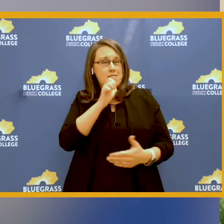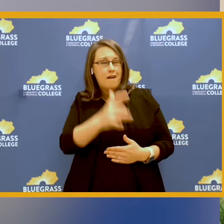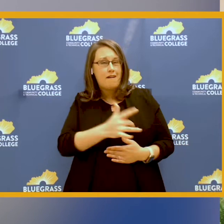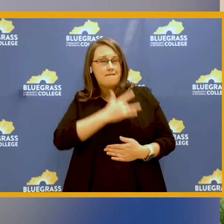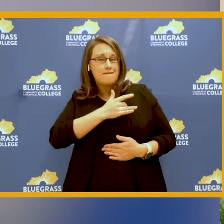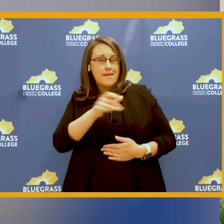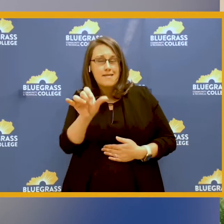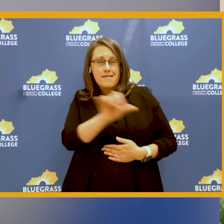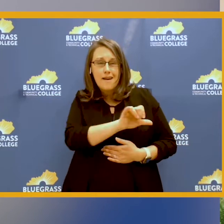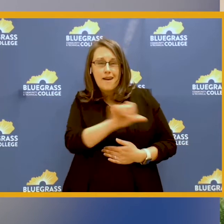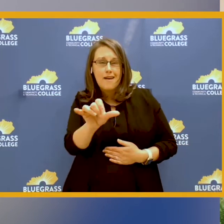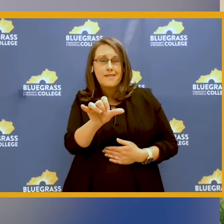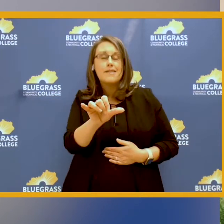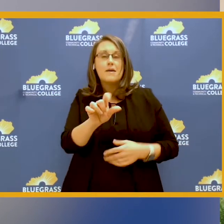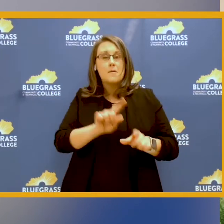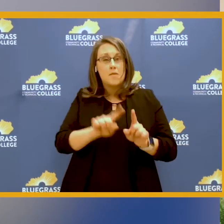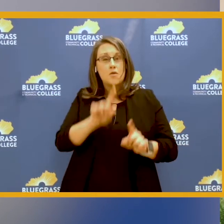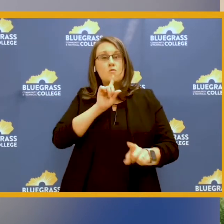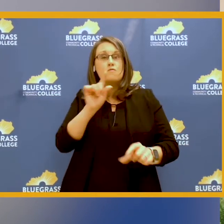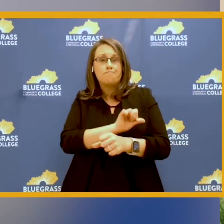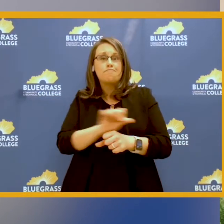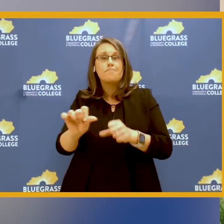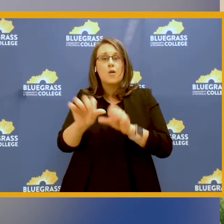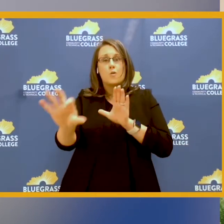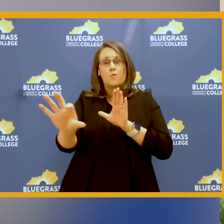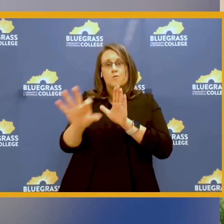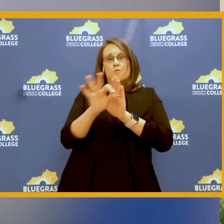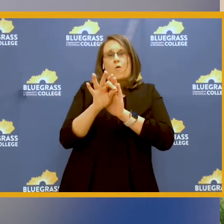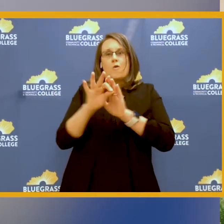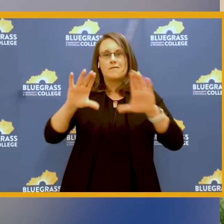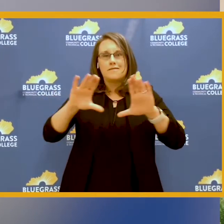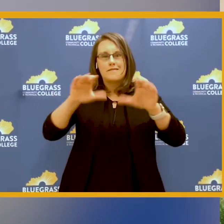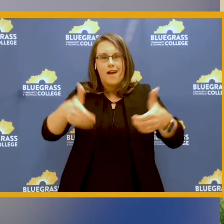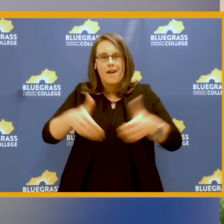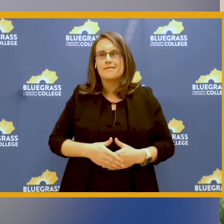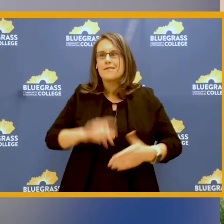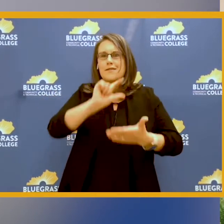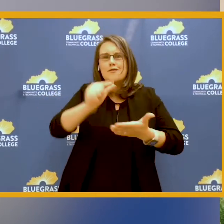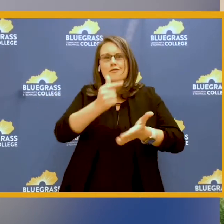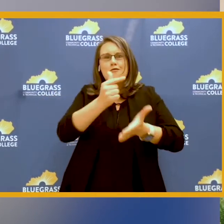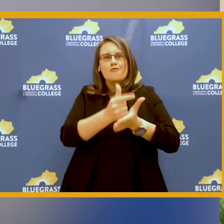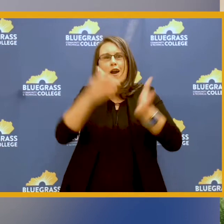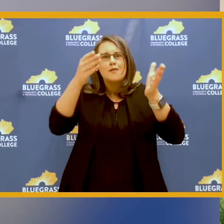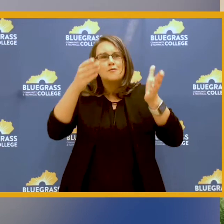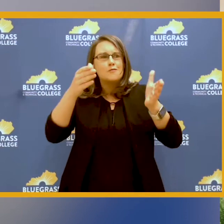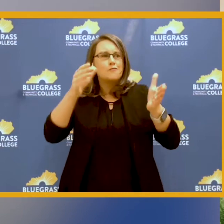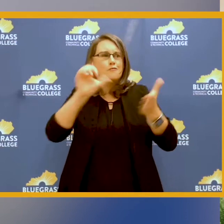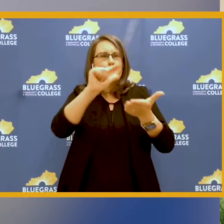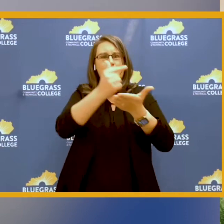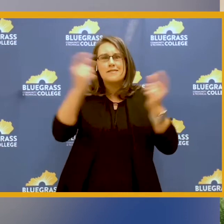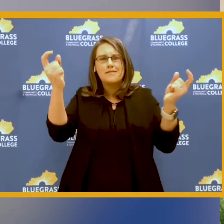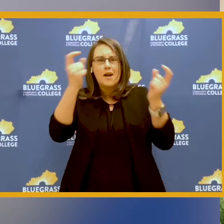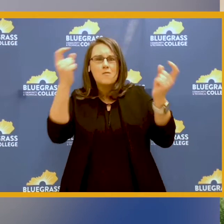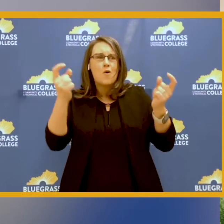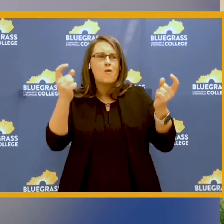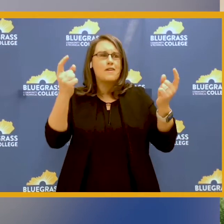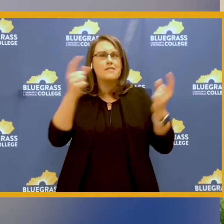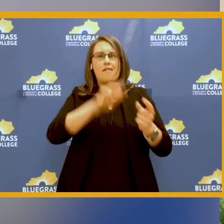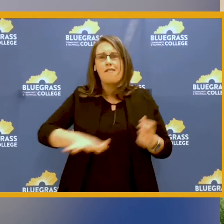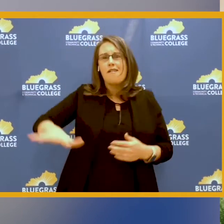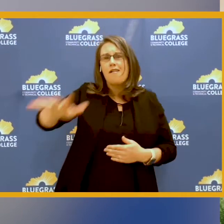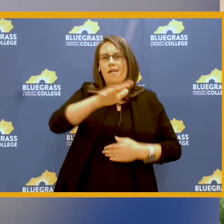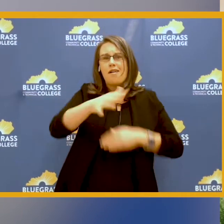are indeed the chosen class whose graduation ceremonies across the country have been